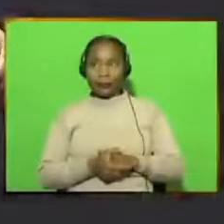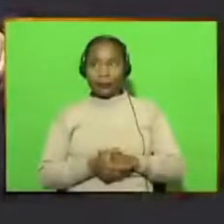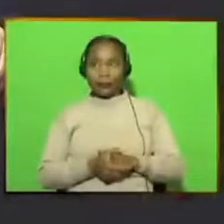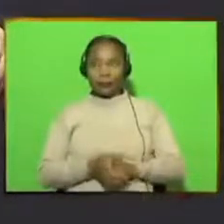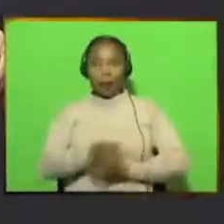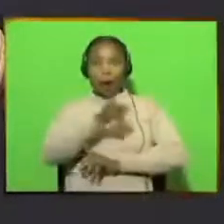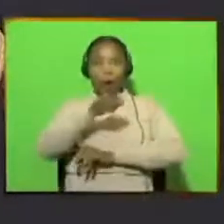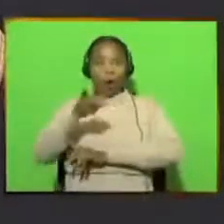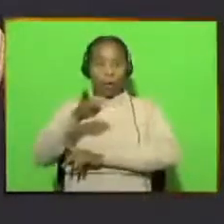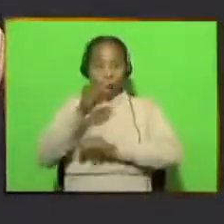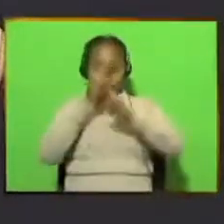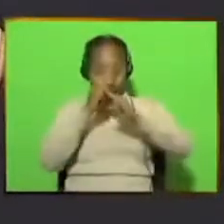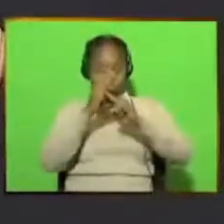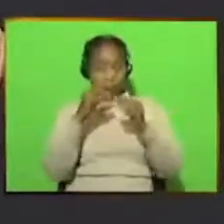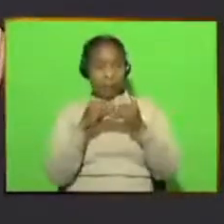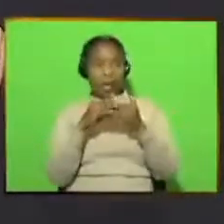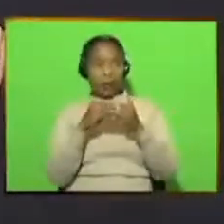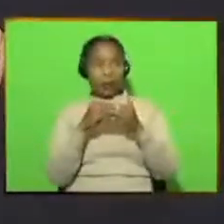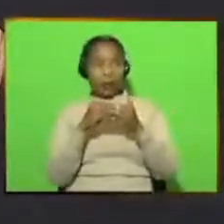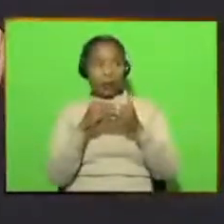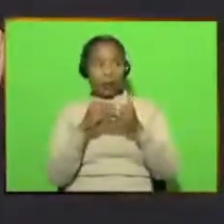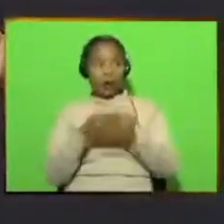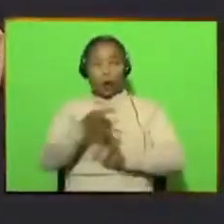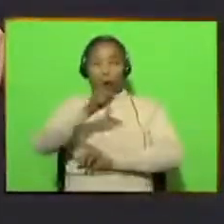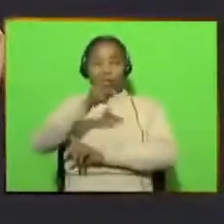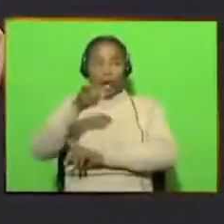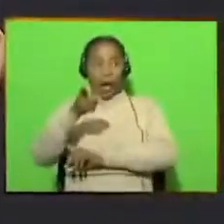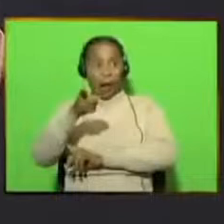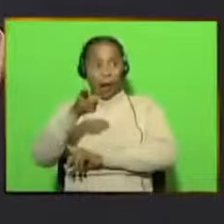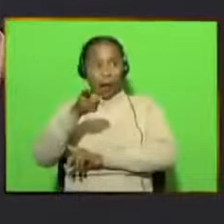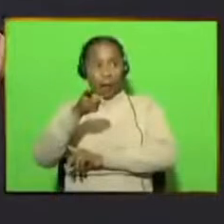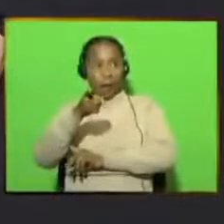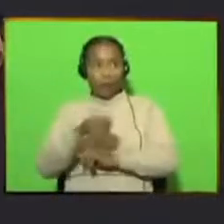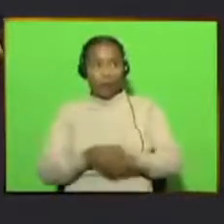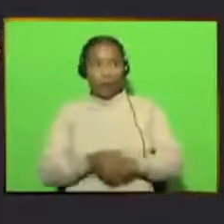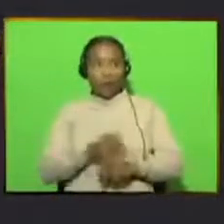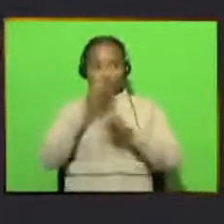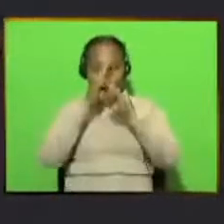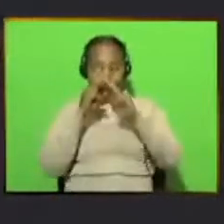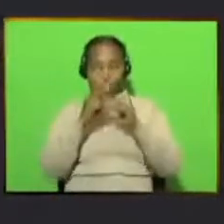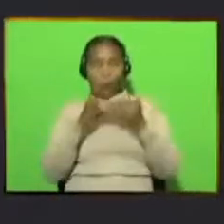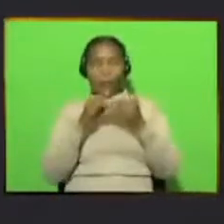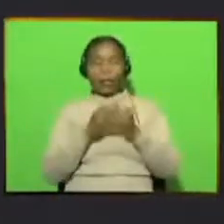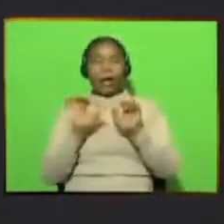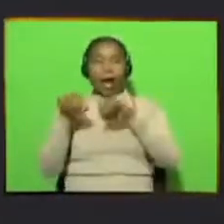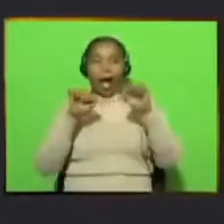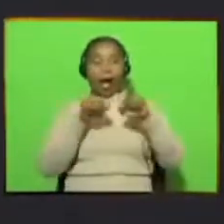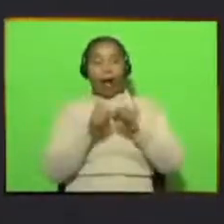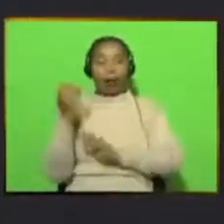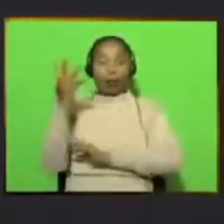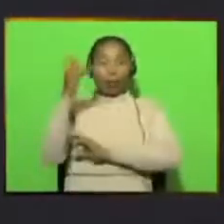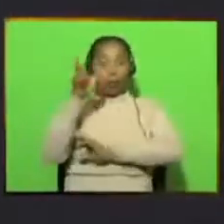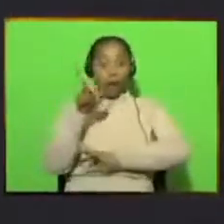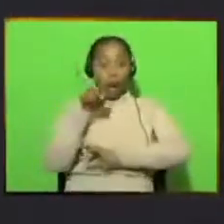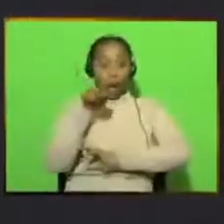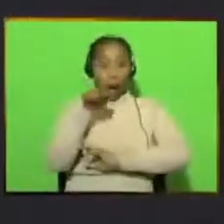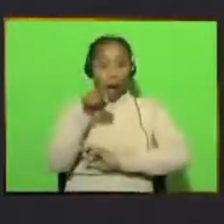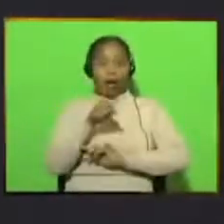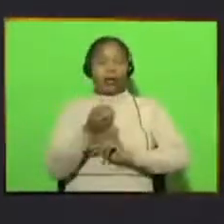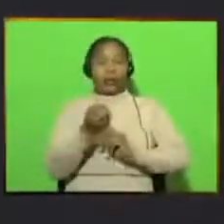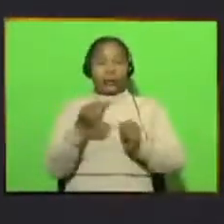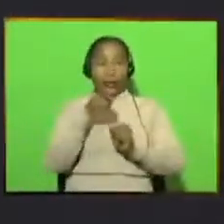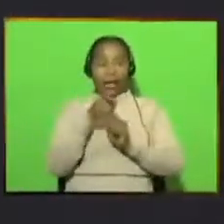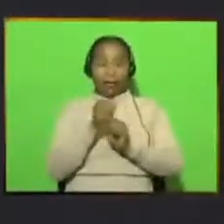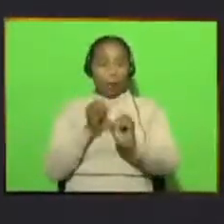Order, honorable members. Order. Honorable members, can we allow the speaker on the podium to make a